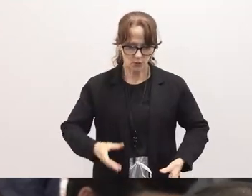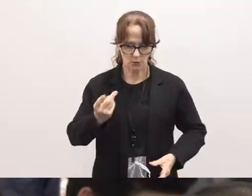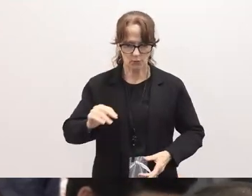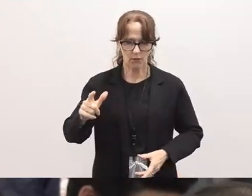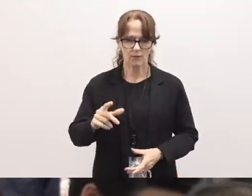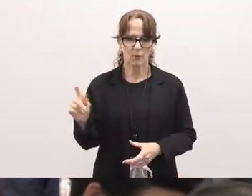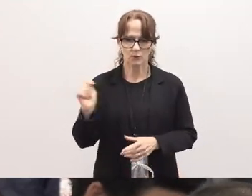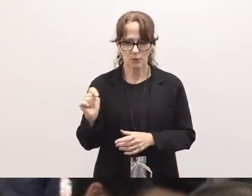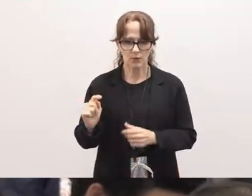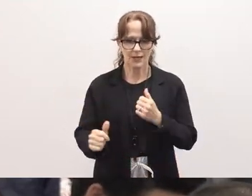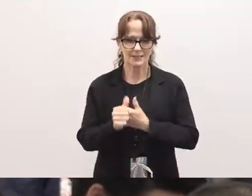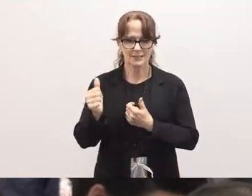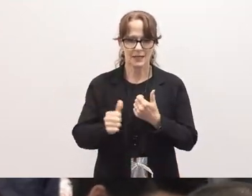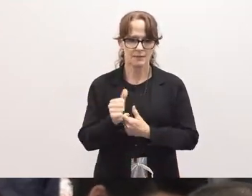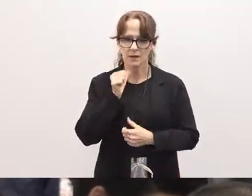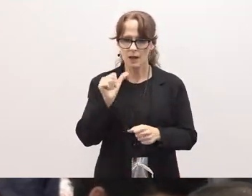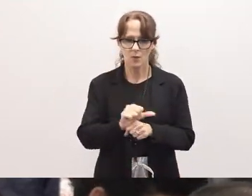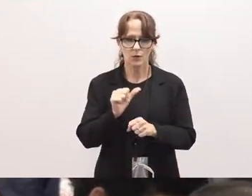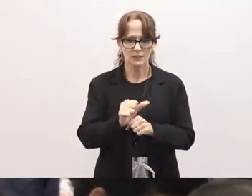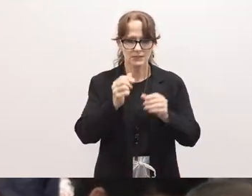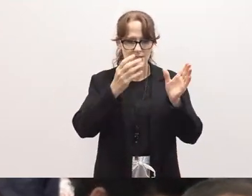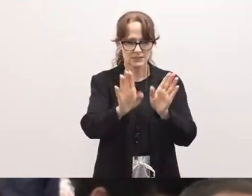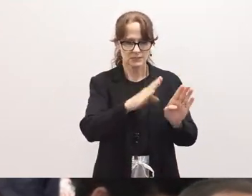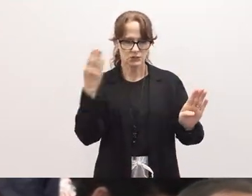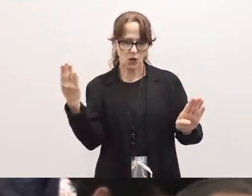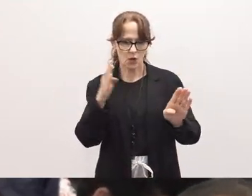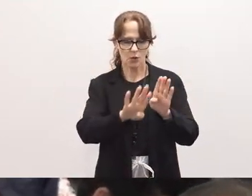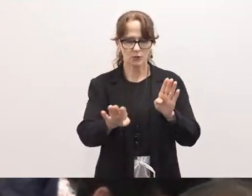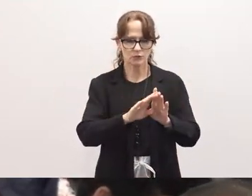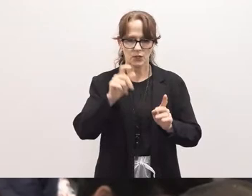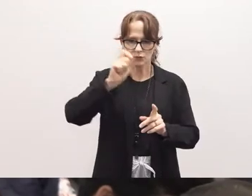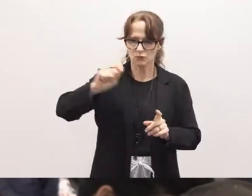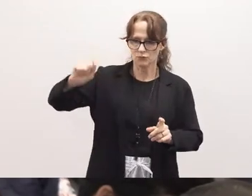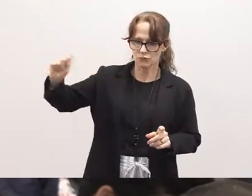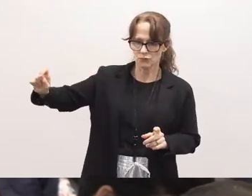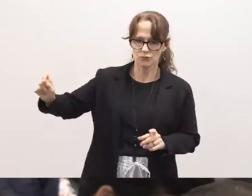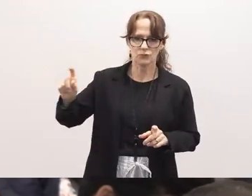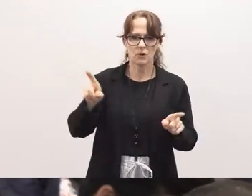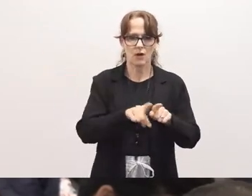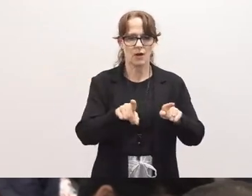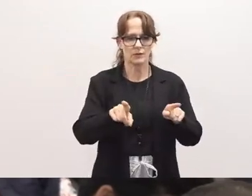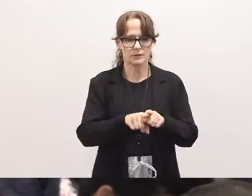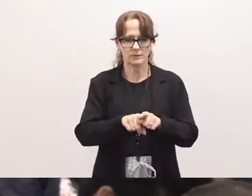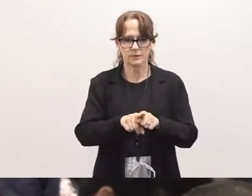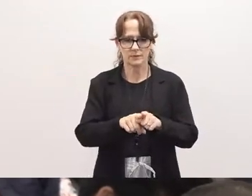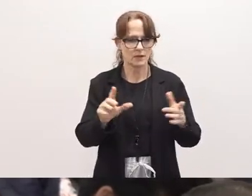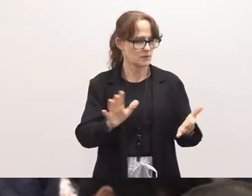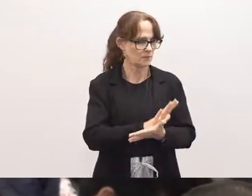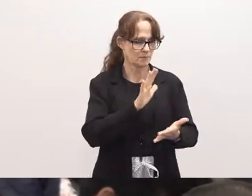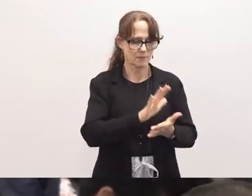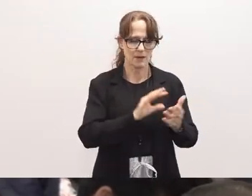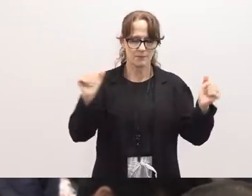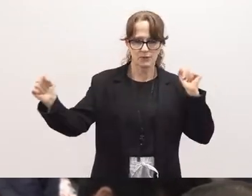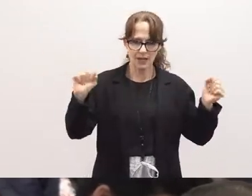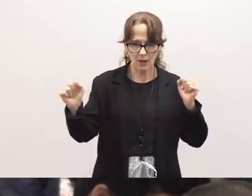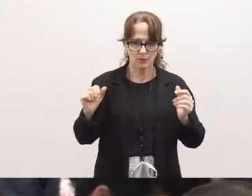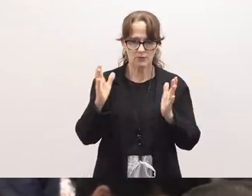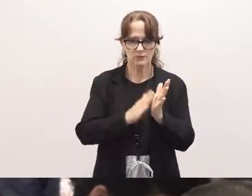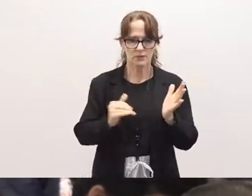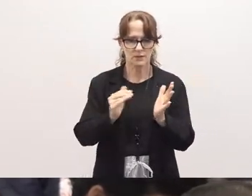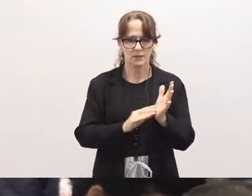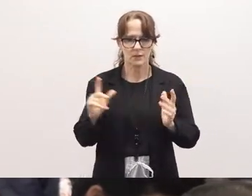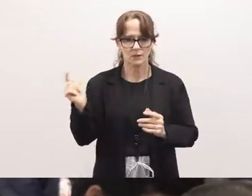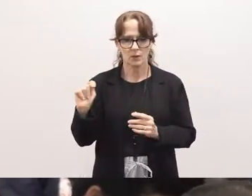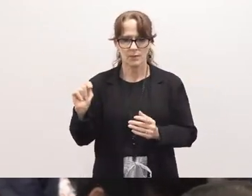toilets, damaged or inoperable stalls, graffiti, followed by the concurrent absence of paper towels, soap, and even toilet